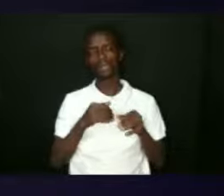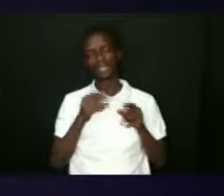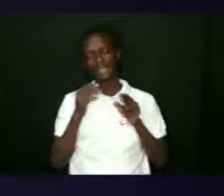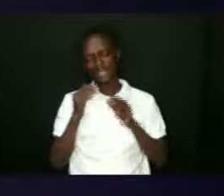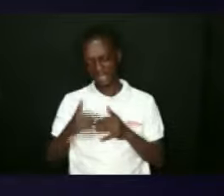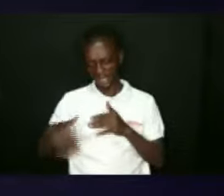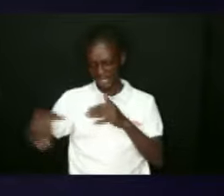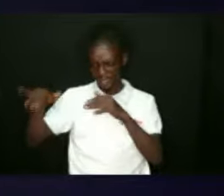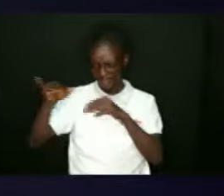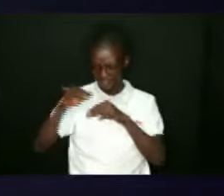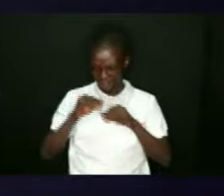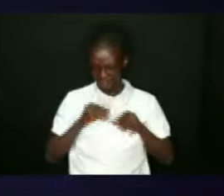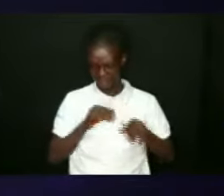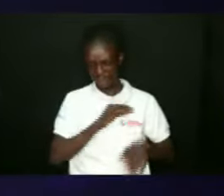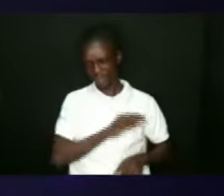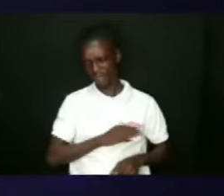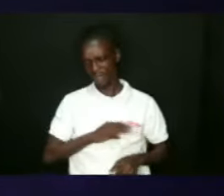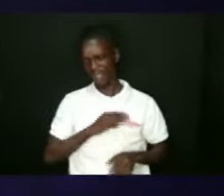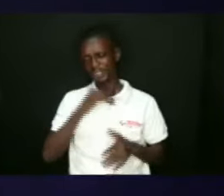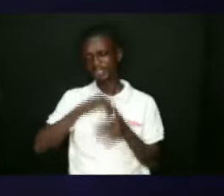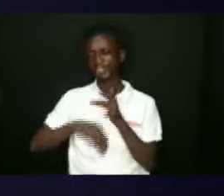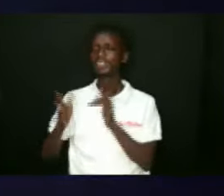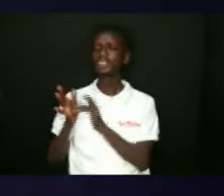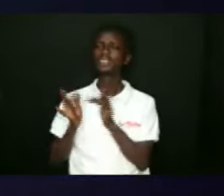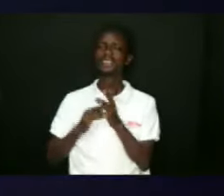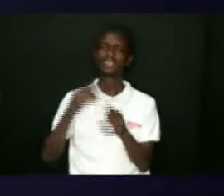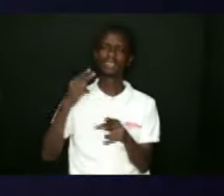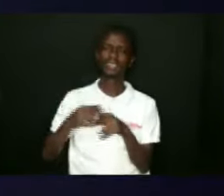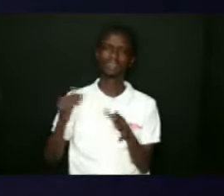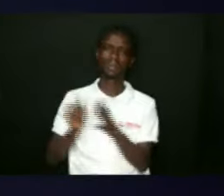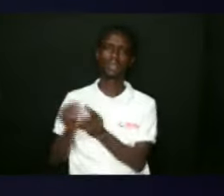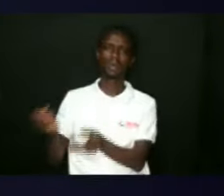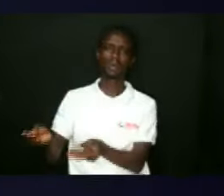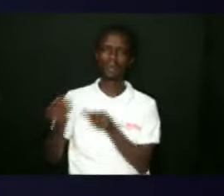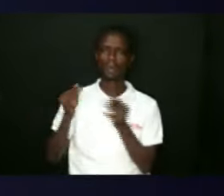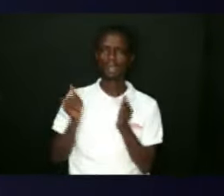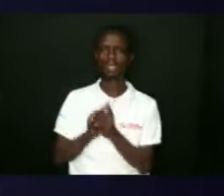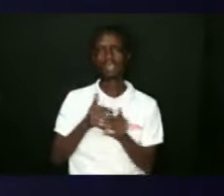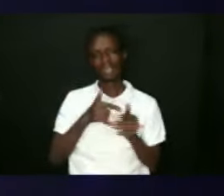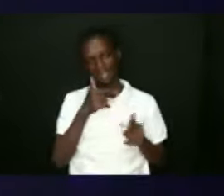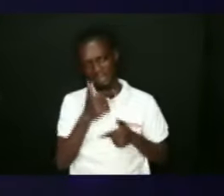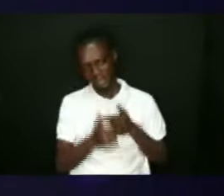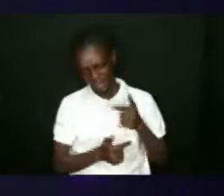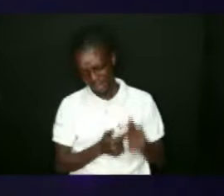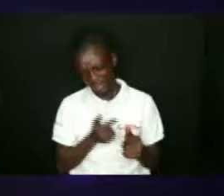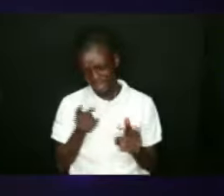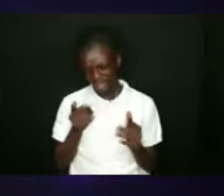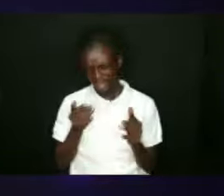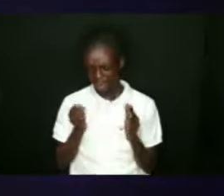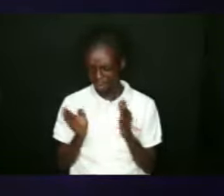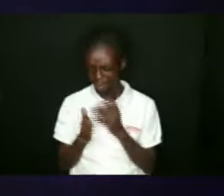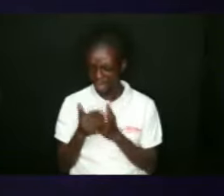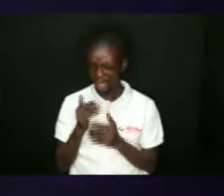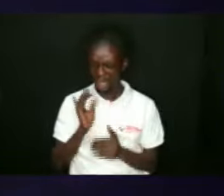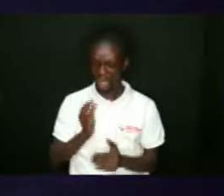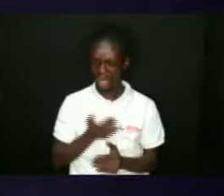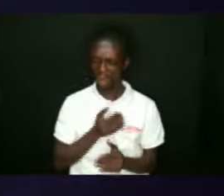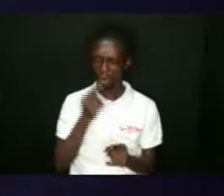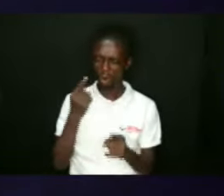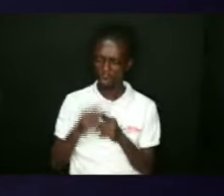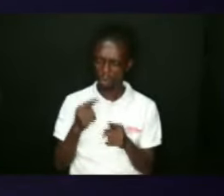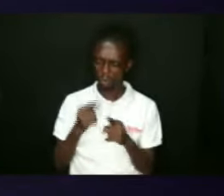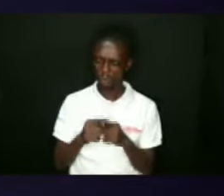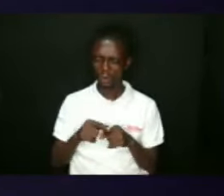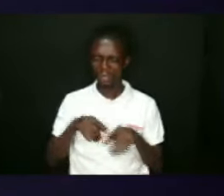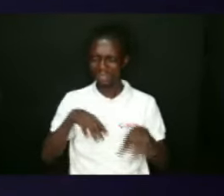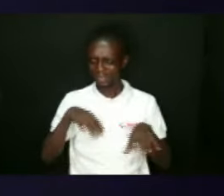the name of Jesus, grant us that grace, oh God, that by our works and deeds, we